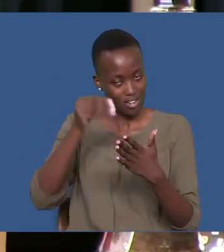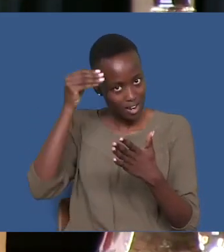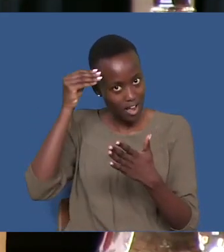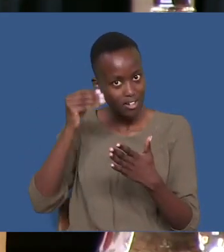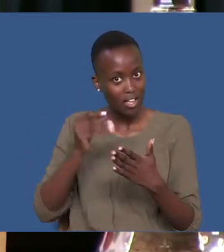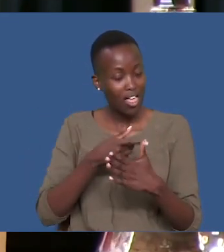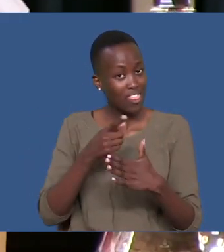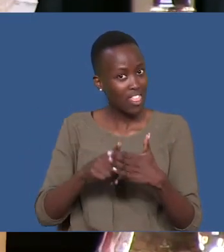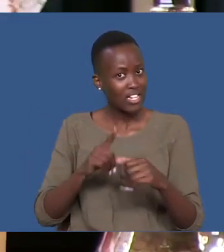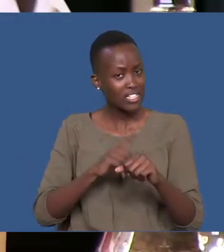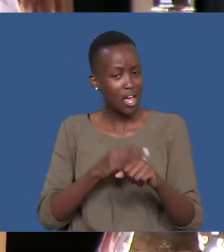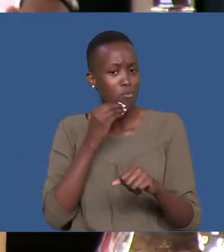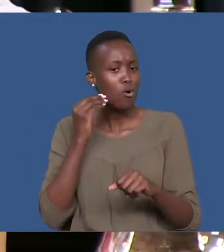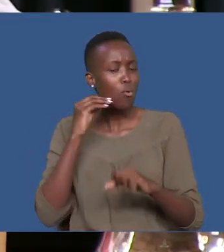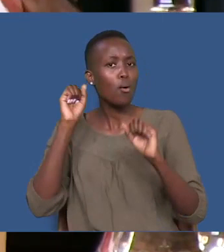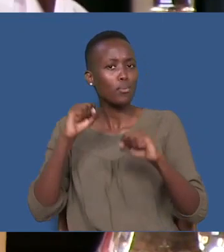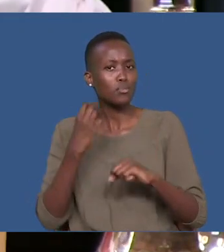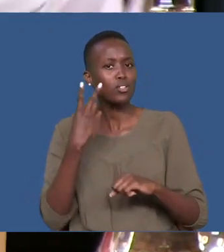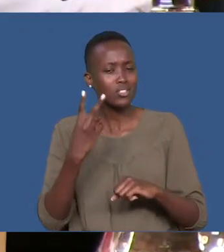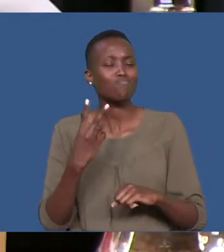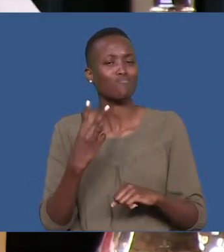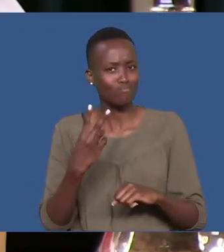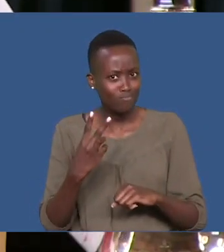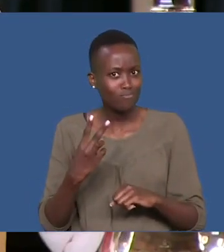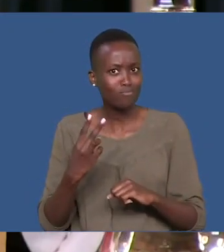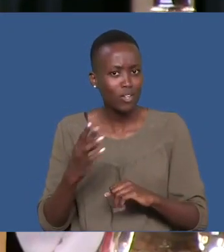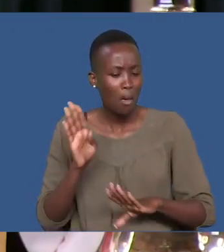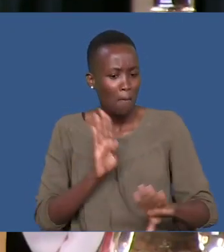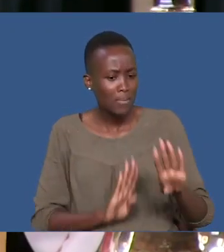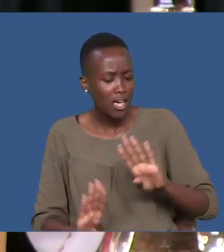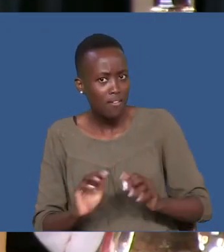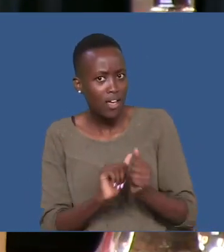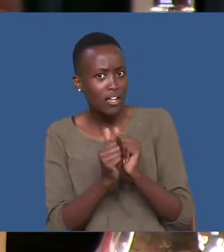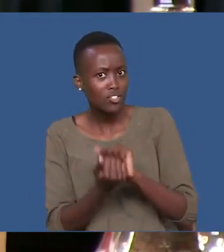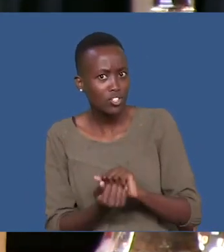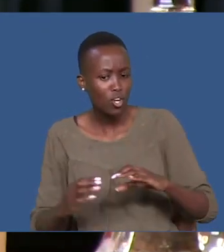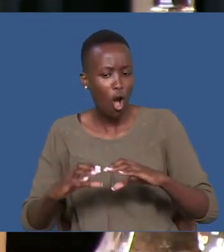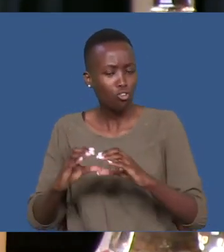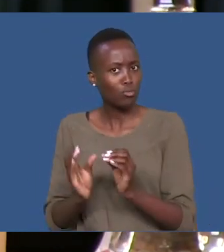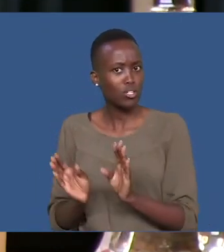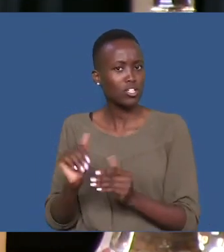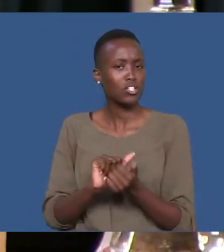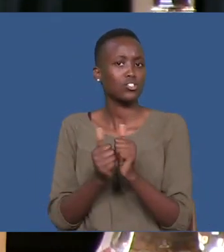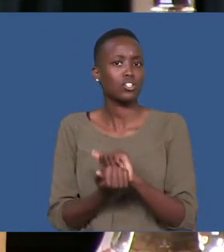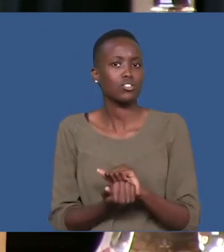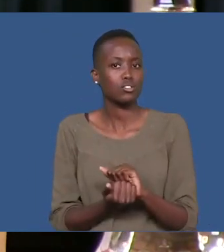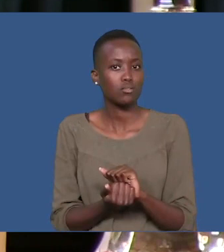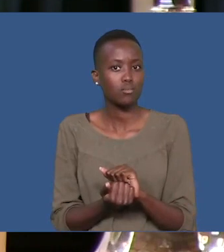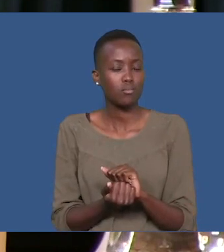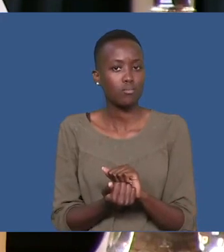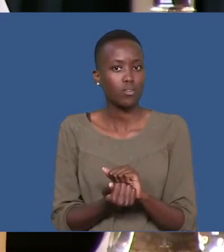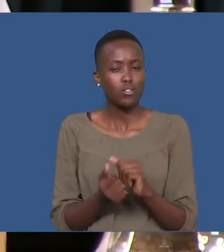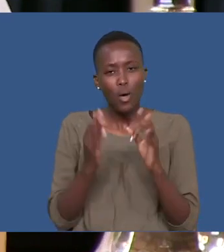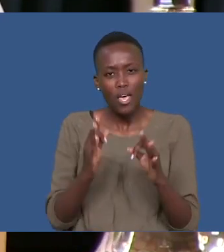seen at home, they will be seen at school, they will be seen in the community. So if you've heard of your teenagers